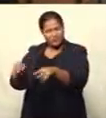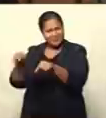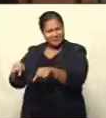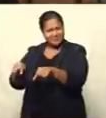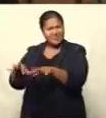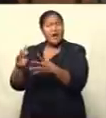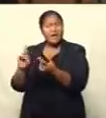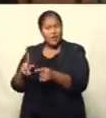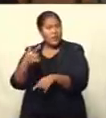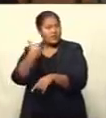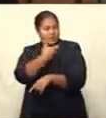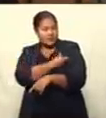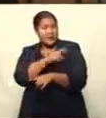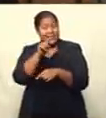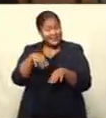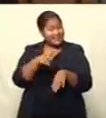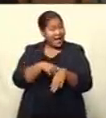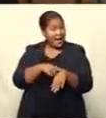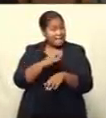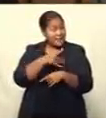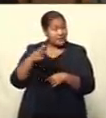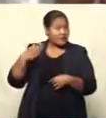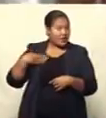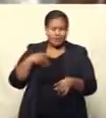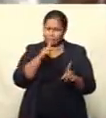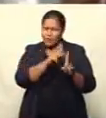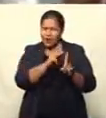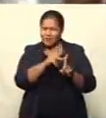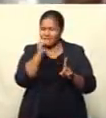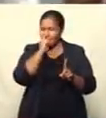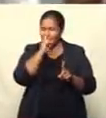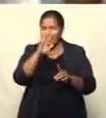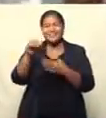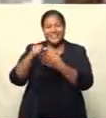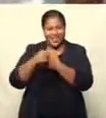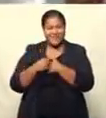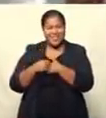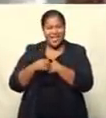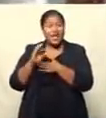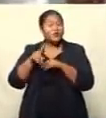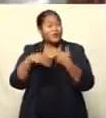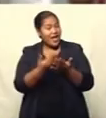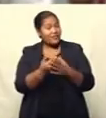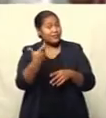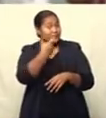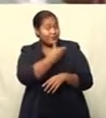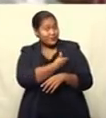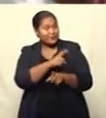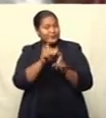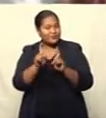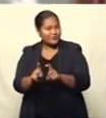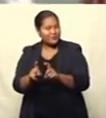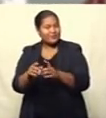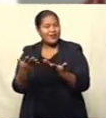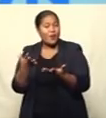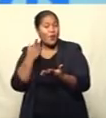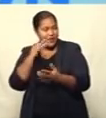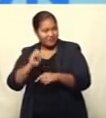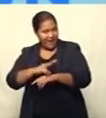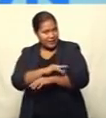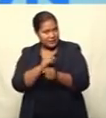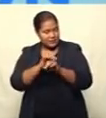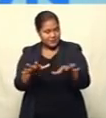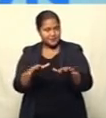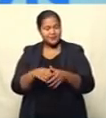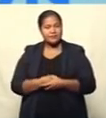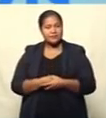time around, the Ministry of Health is prioritizing people's safety alongside vaccinating them against the virus. And we're